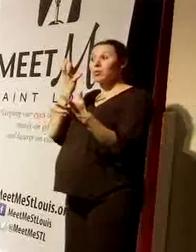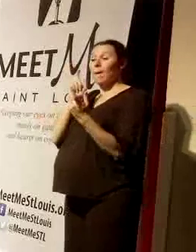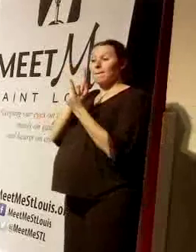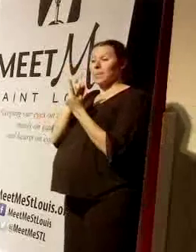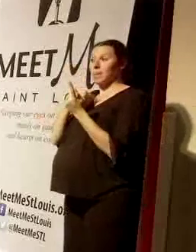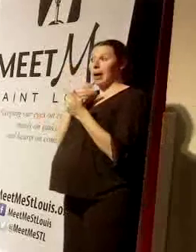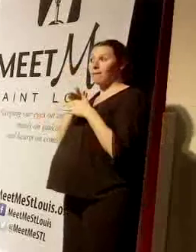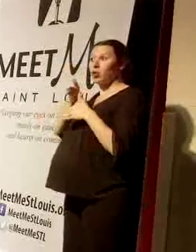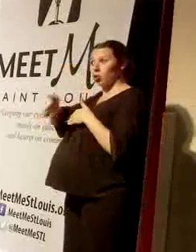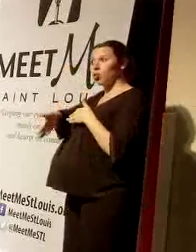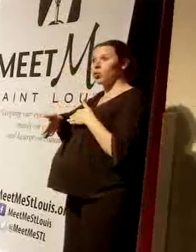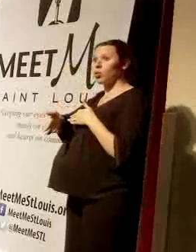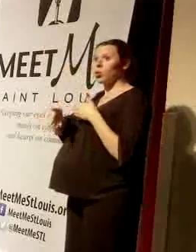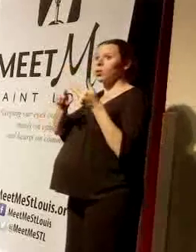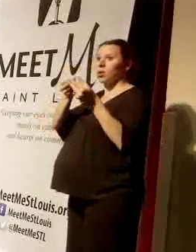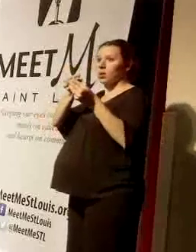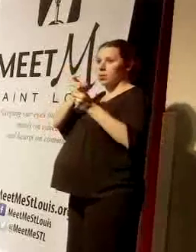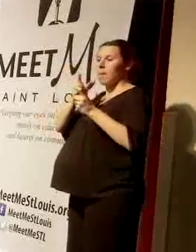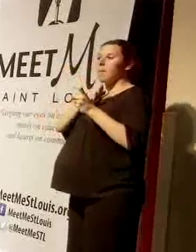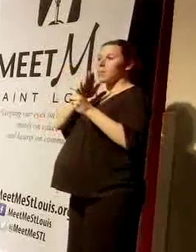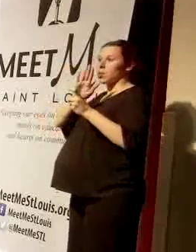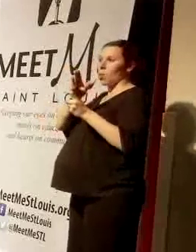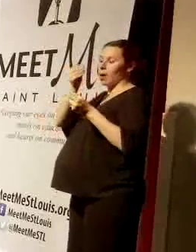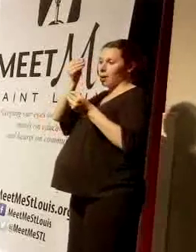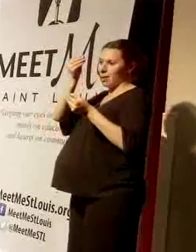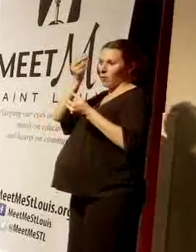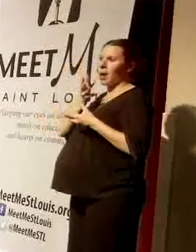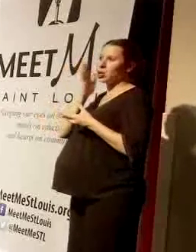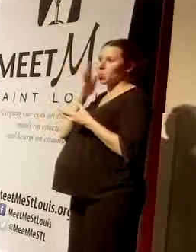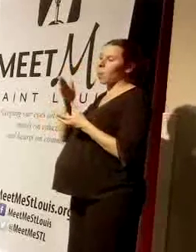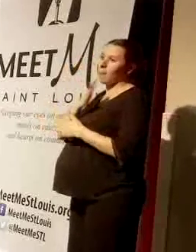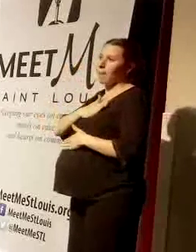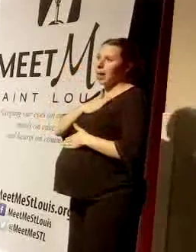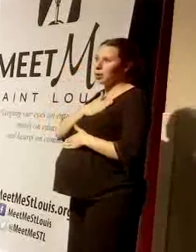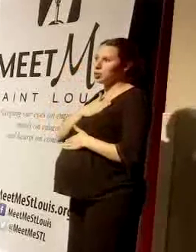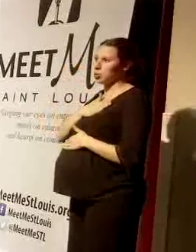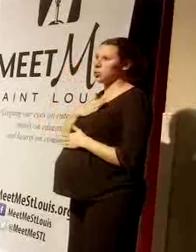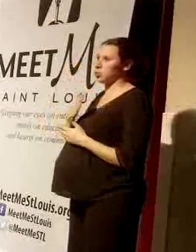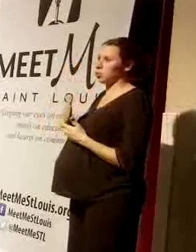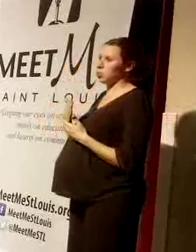If you want to meet me afterwards, give me your information, and it'll be my pleasure to make that phone call for you.